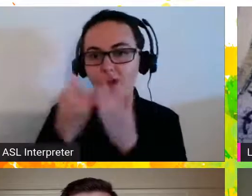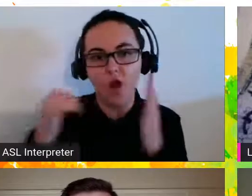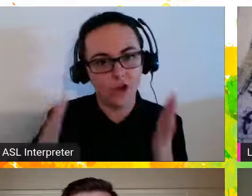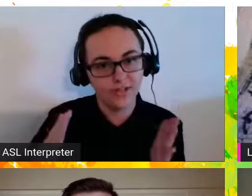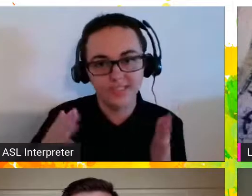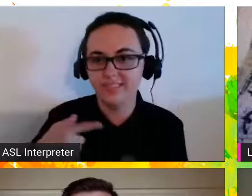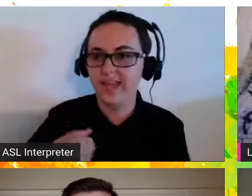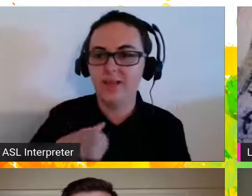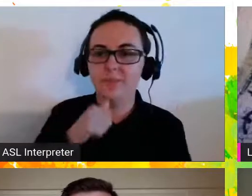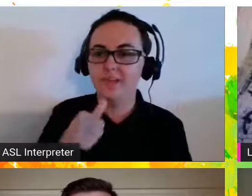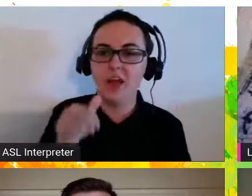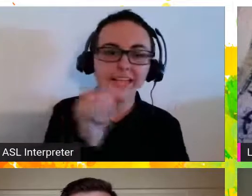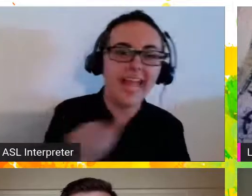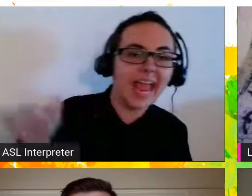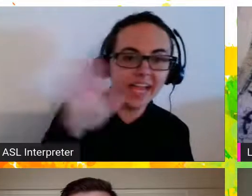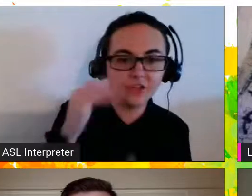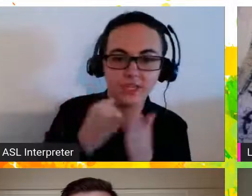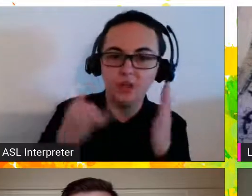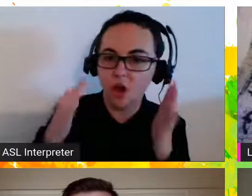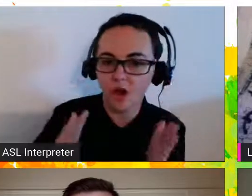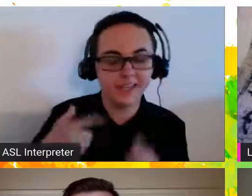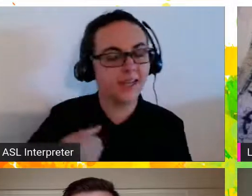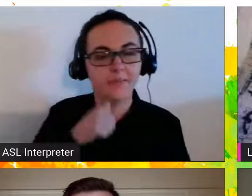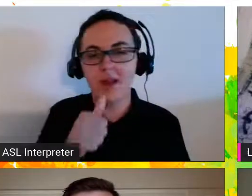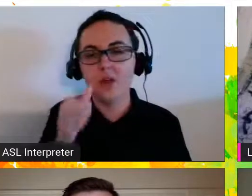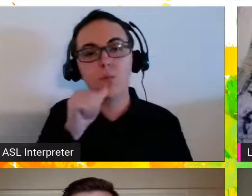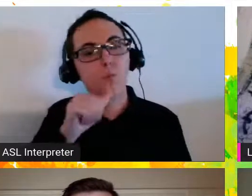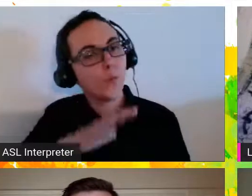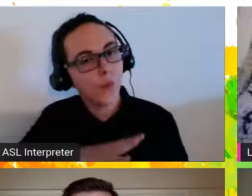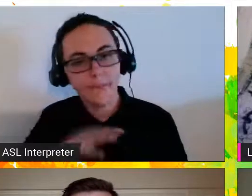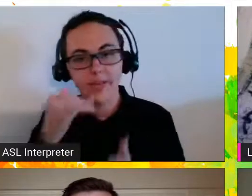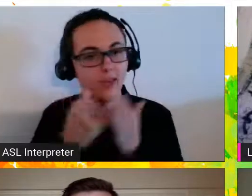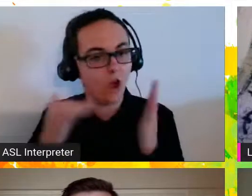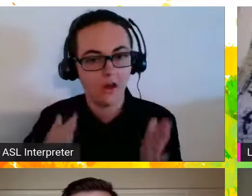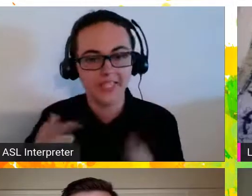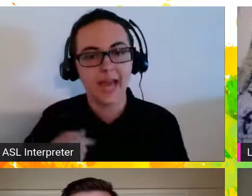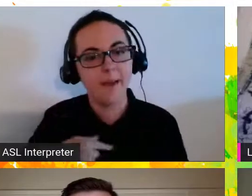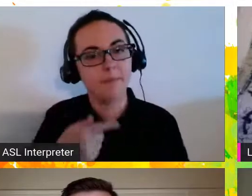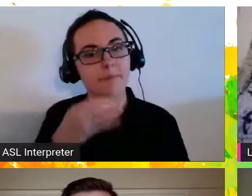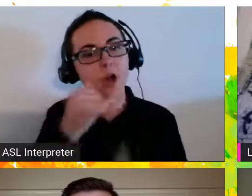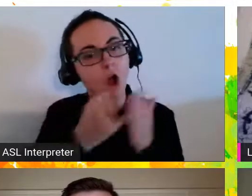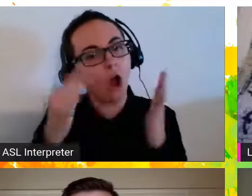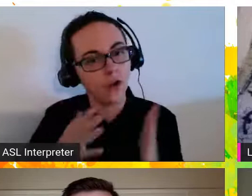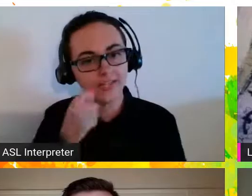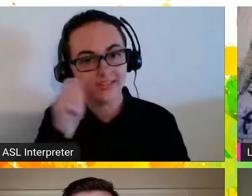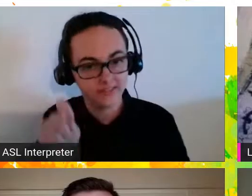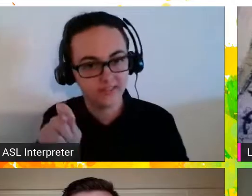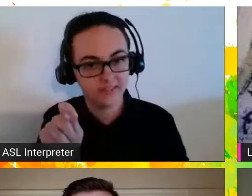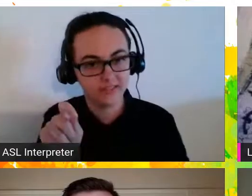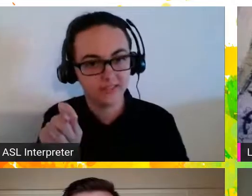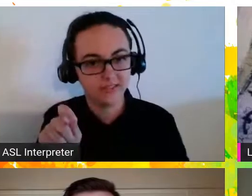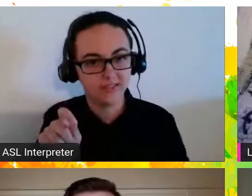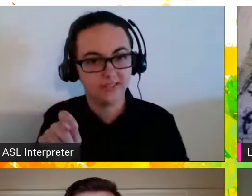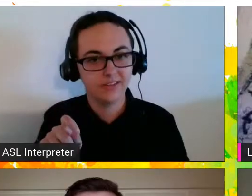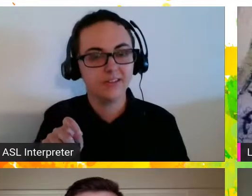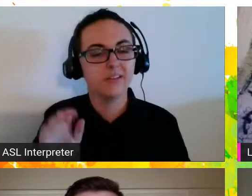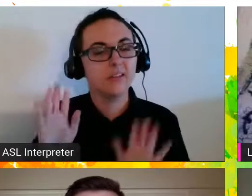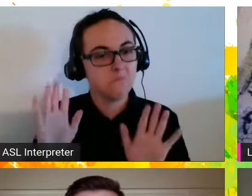am an Asian artist, I am a woman artist. Well, there are some that do make that